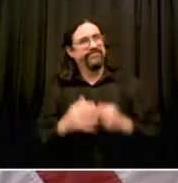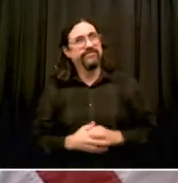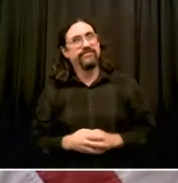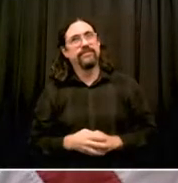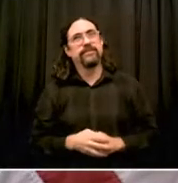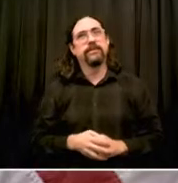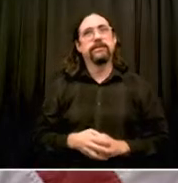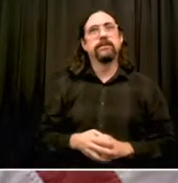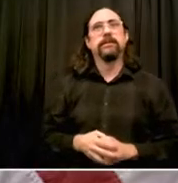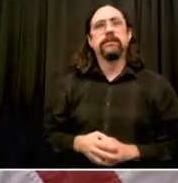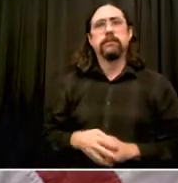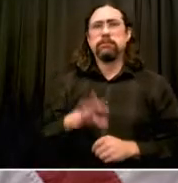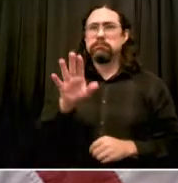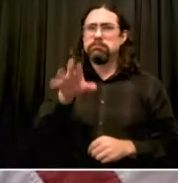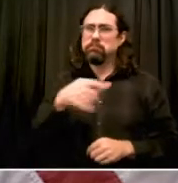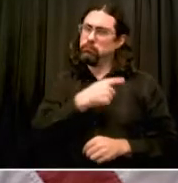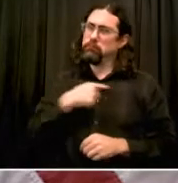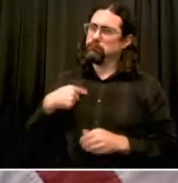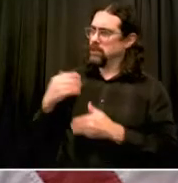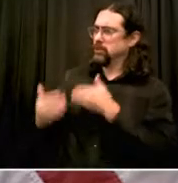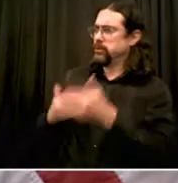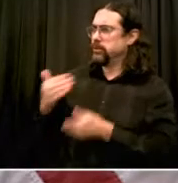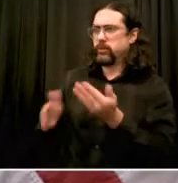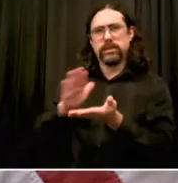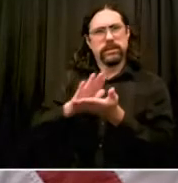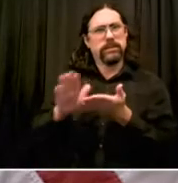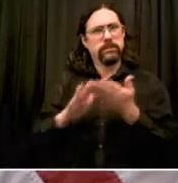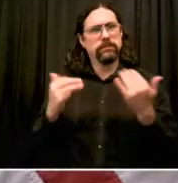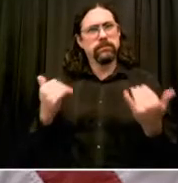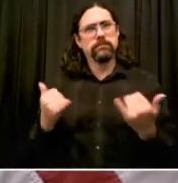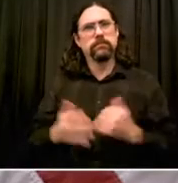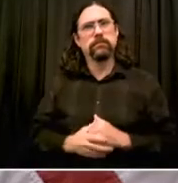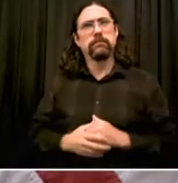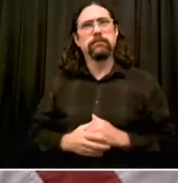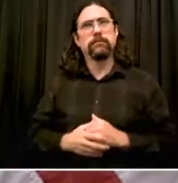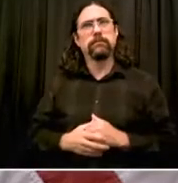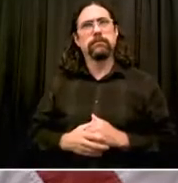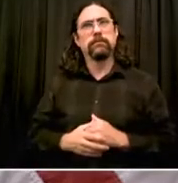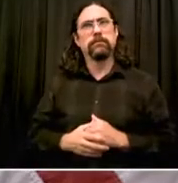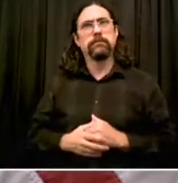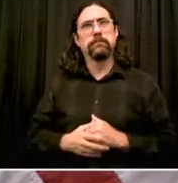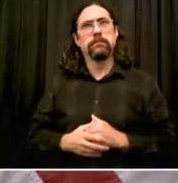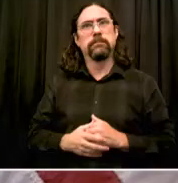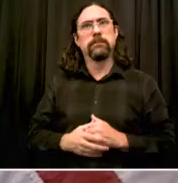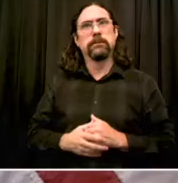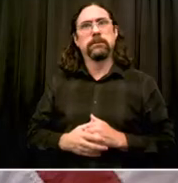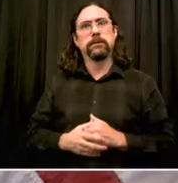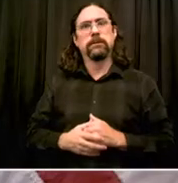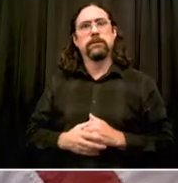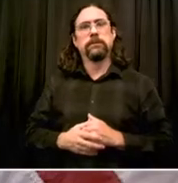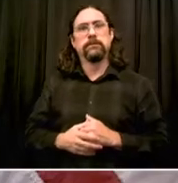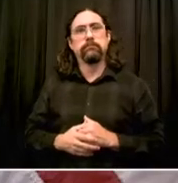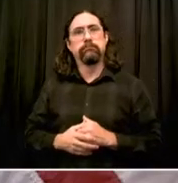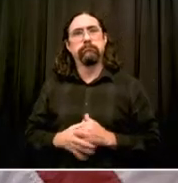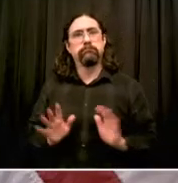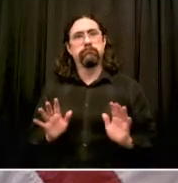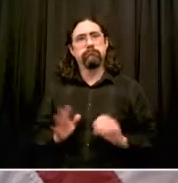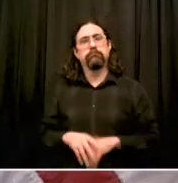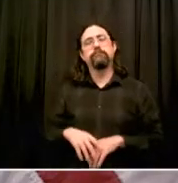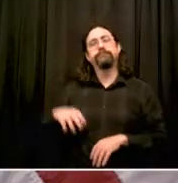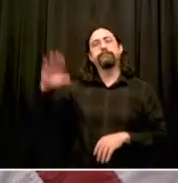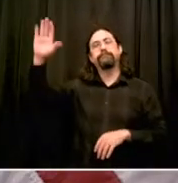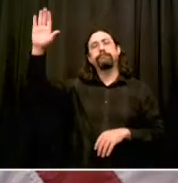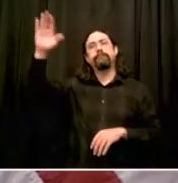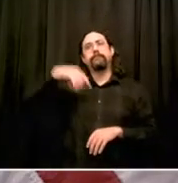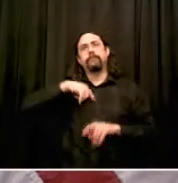Okay, thank you. And then for Dr. Long and Dr. Verma, I'm just a little bit confused about this